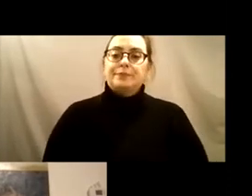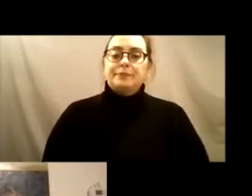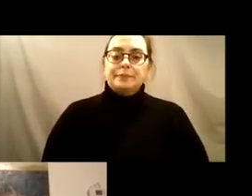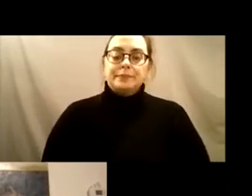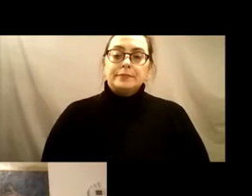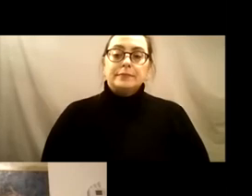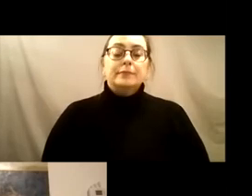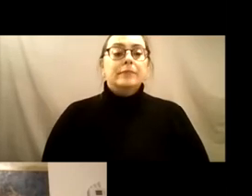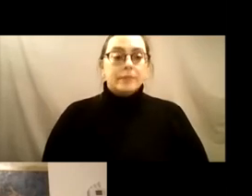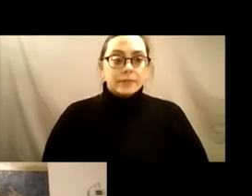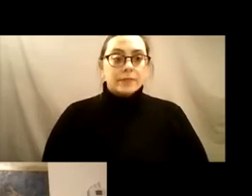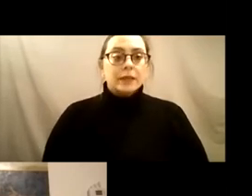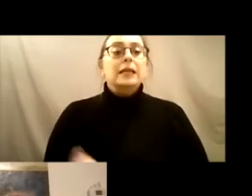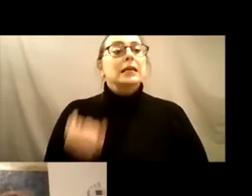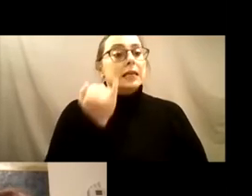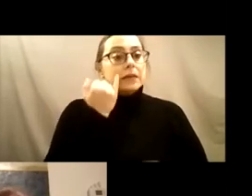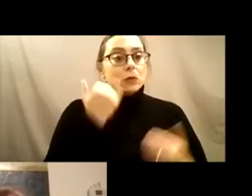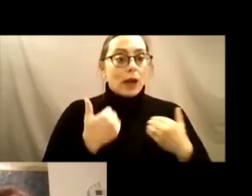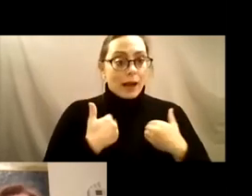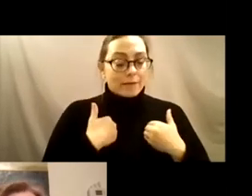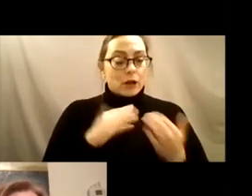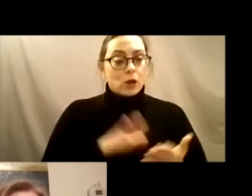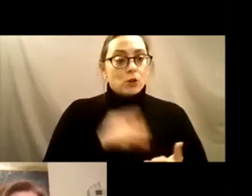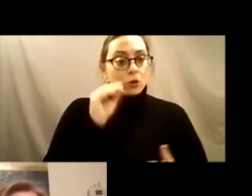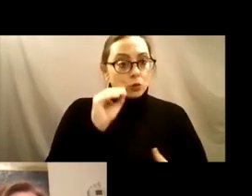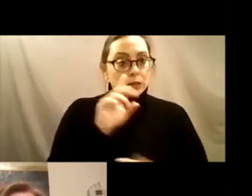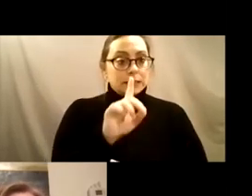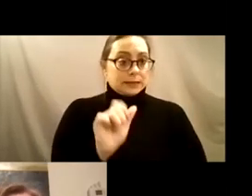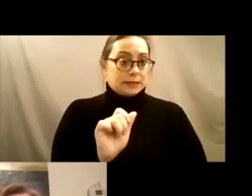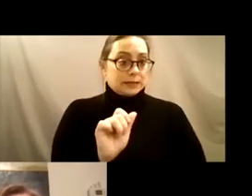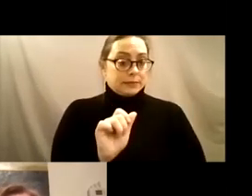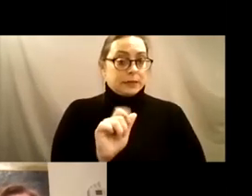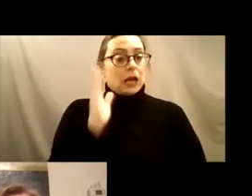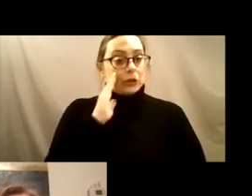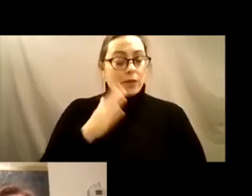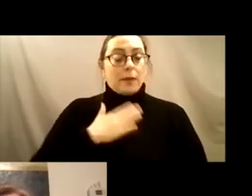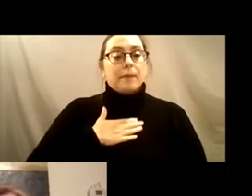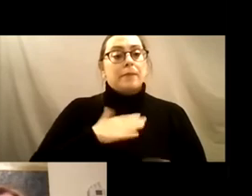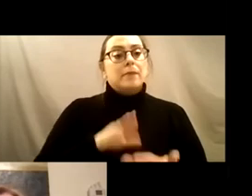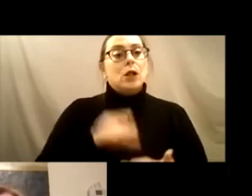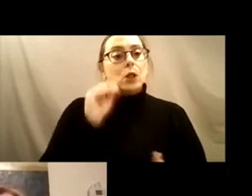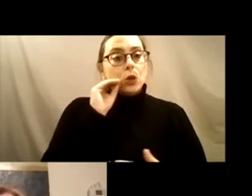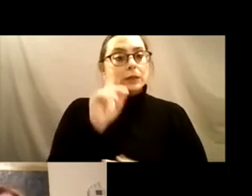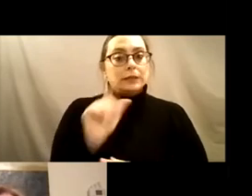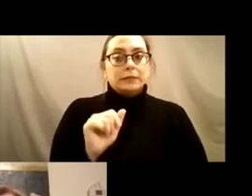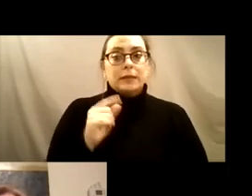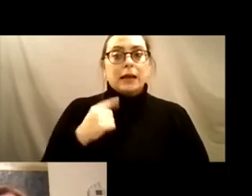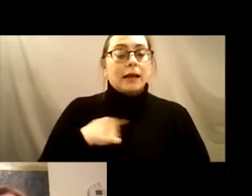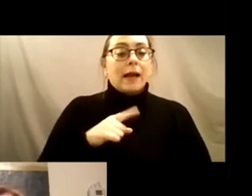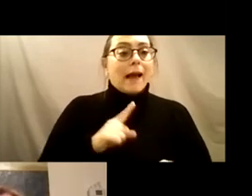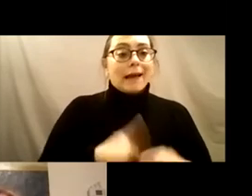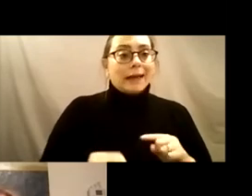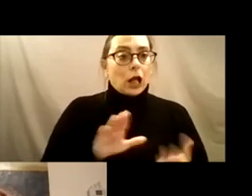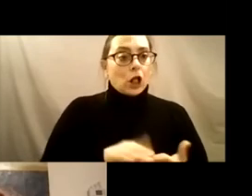if you had learning disabilities and I found that my learning disabilities, because I can't learn by